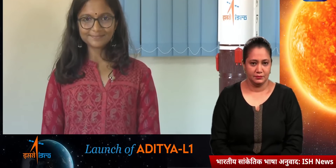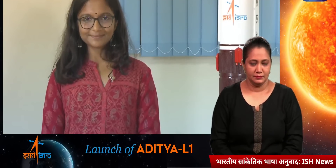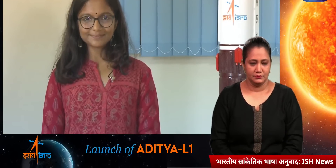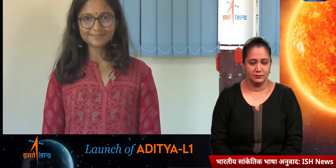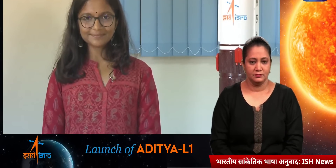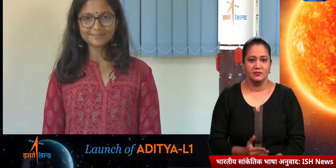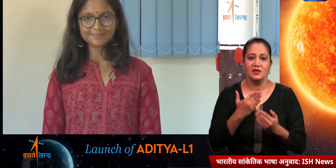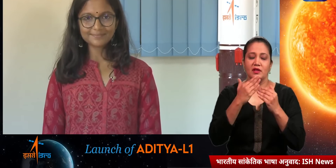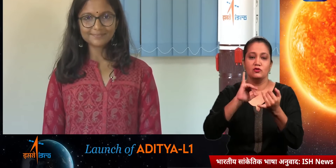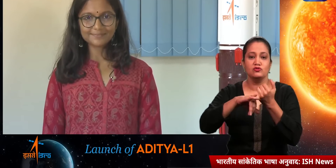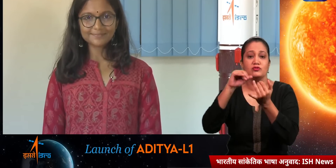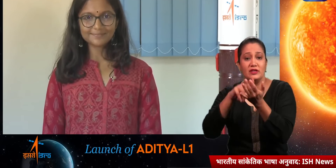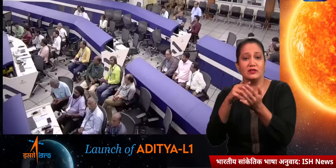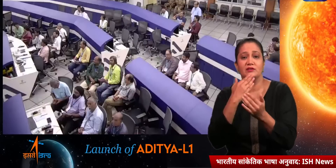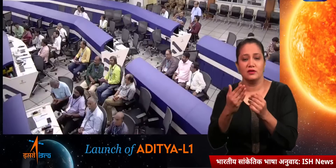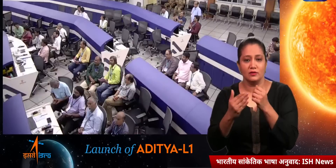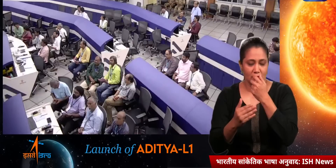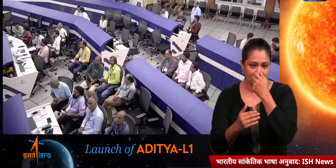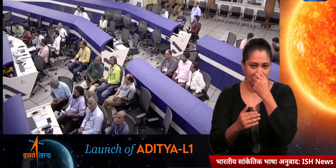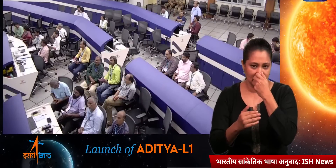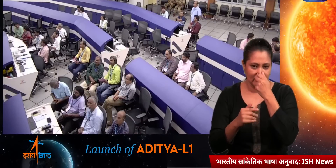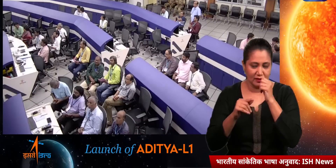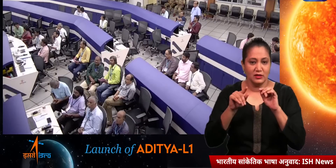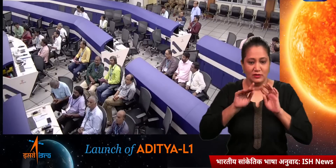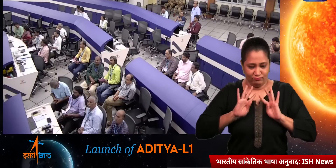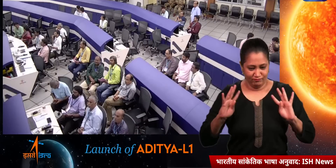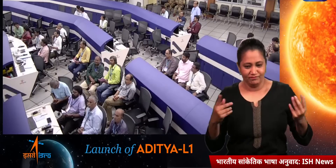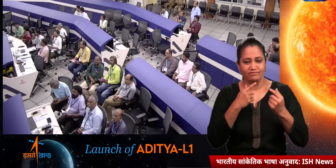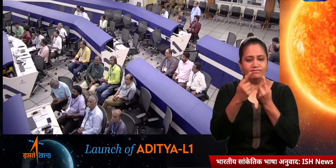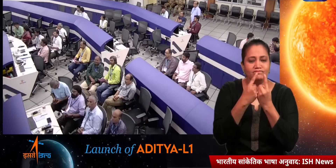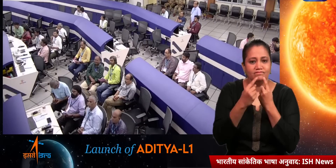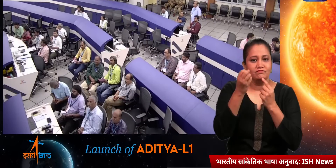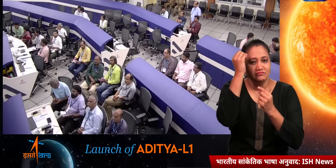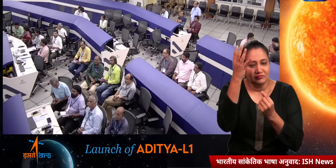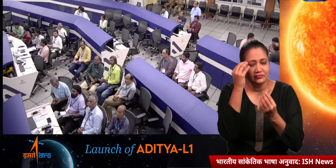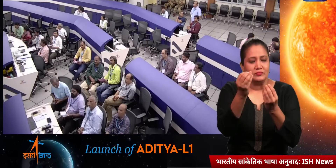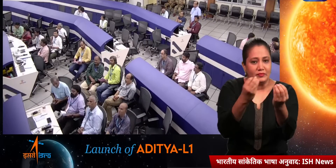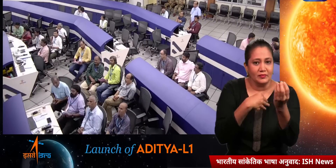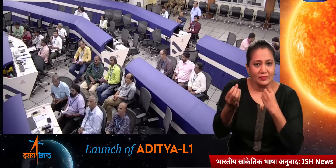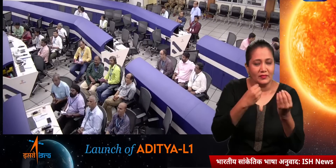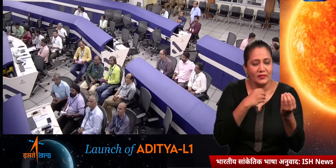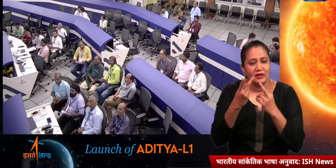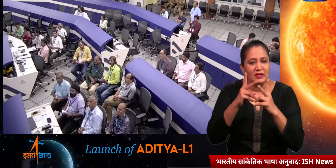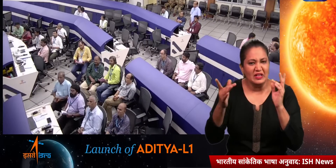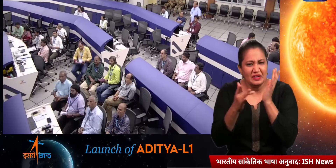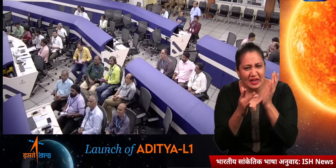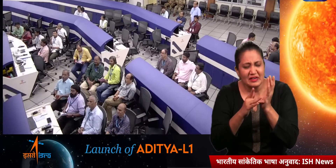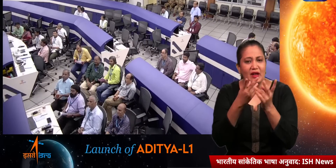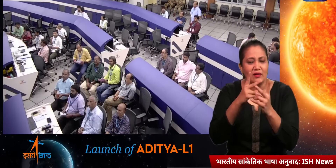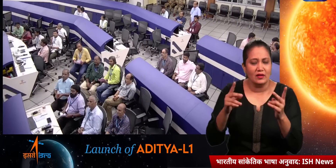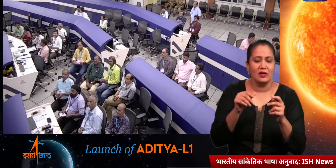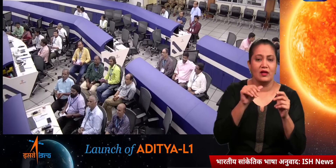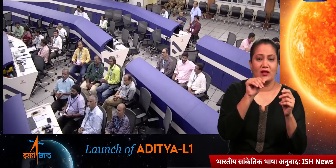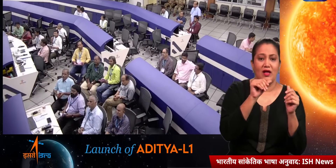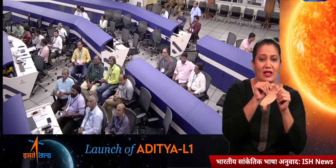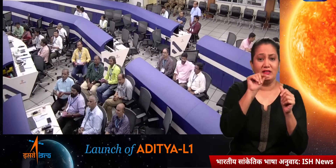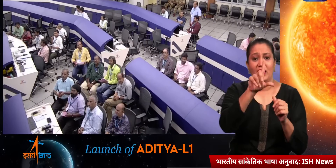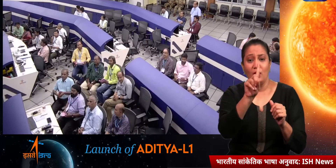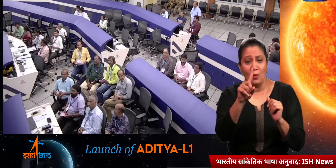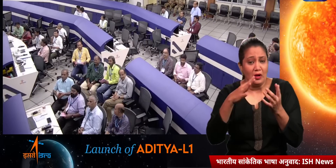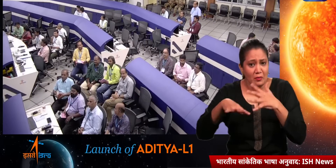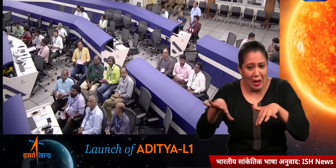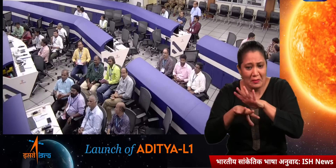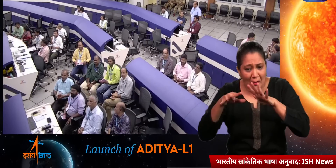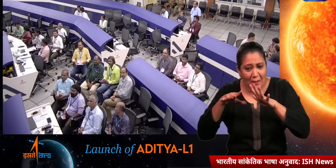Thank you, Srinidhi, and I thank all the panelists for enlightening us about the high-tech science that Aditya L1 is about to